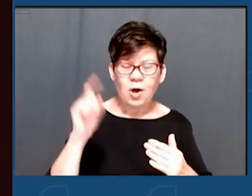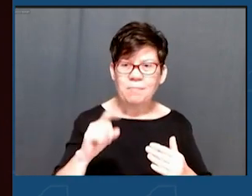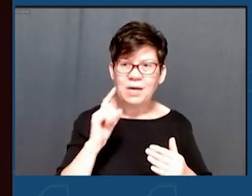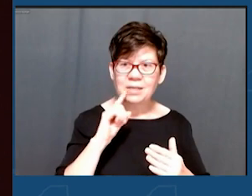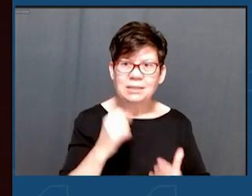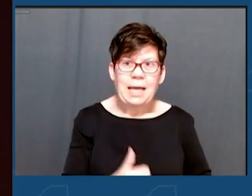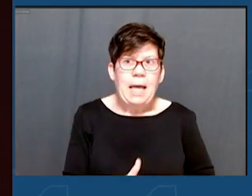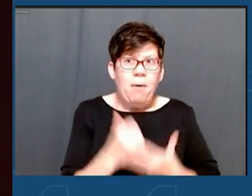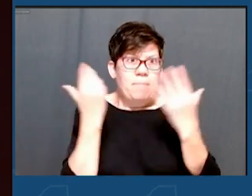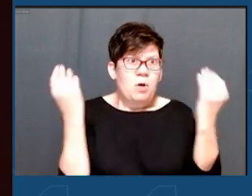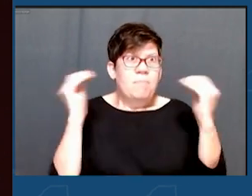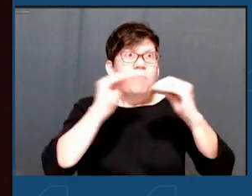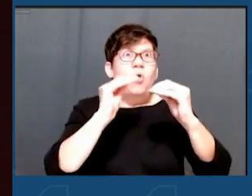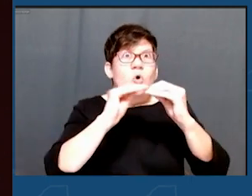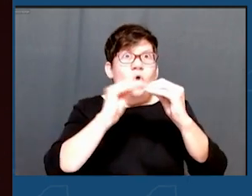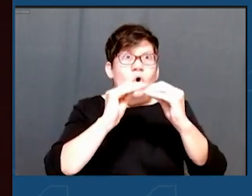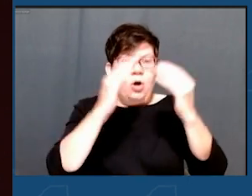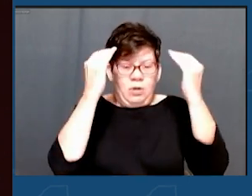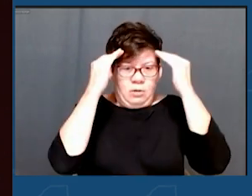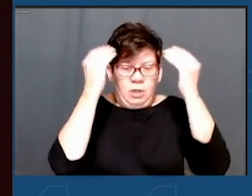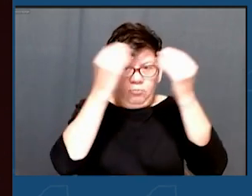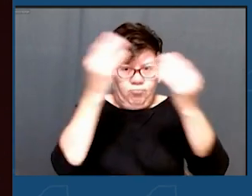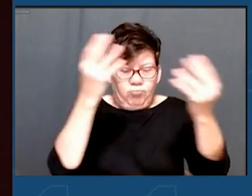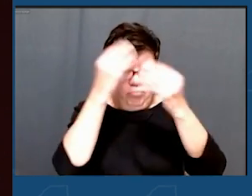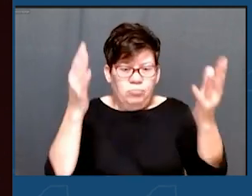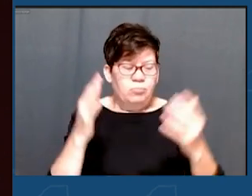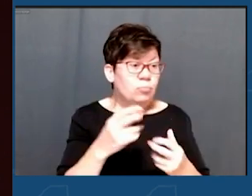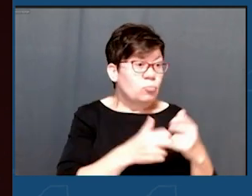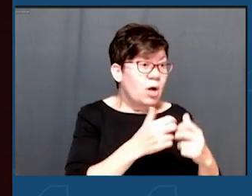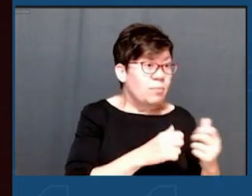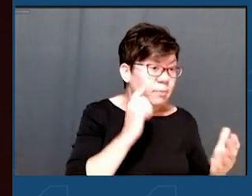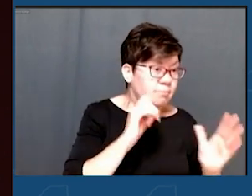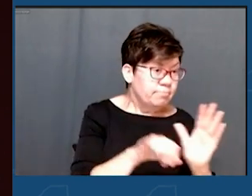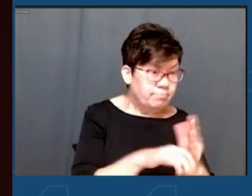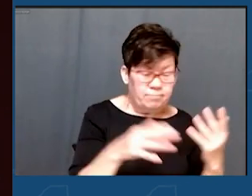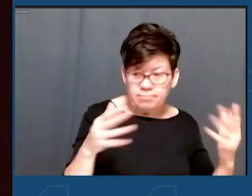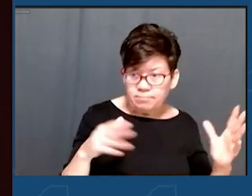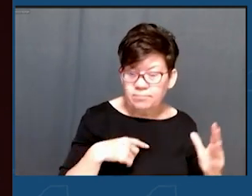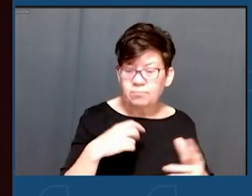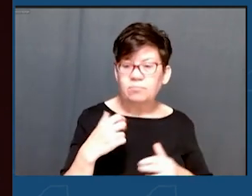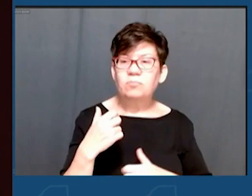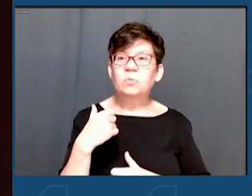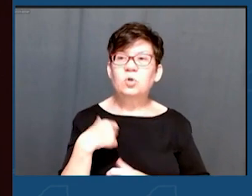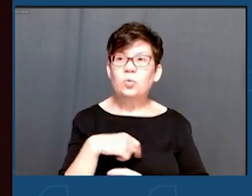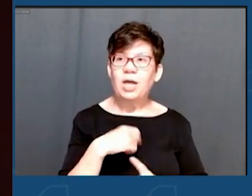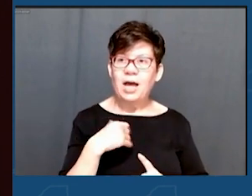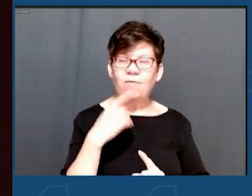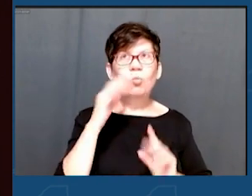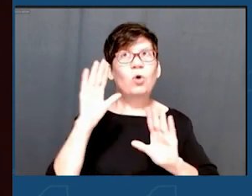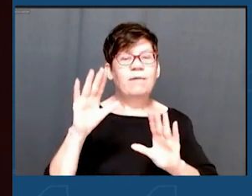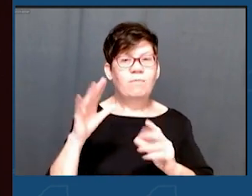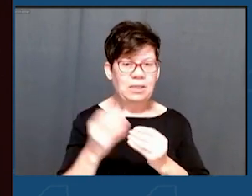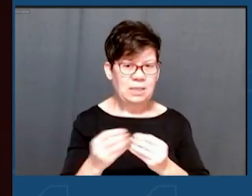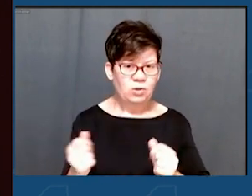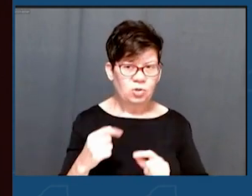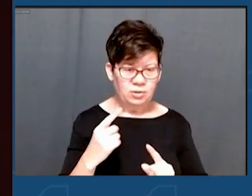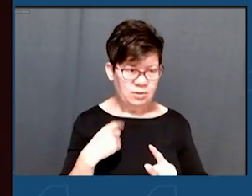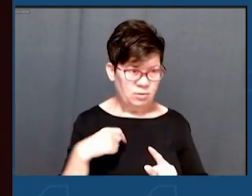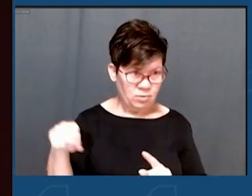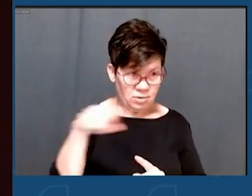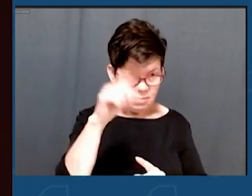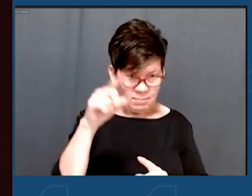preserves 51 affordable apartments while creating 37 new units, 14 of which are supportive housing